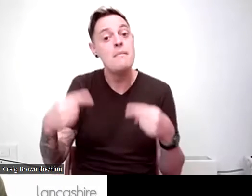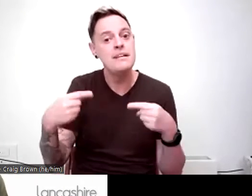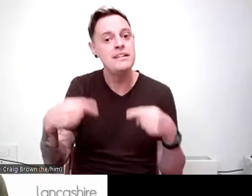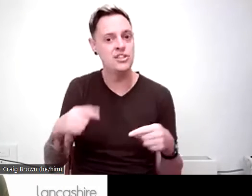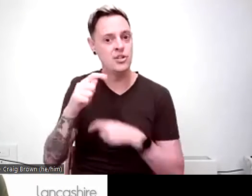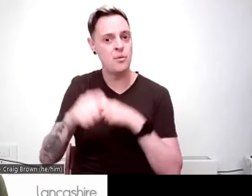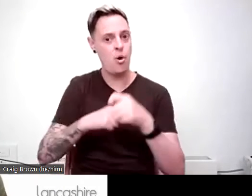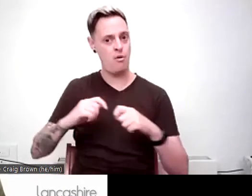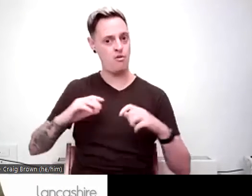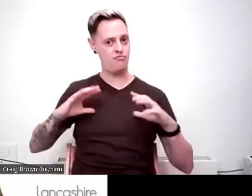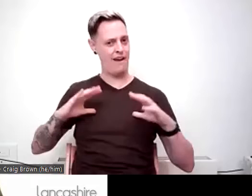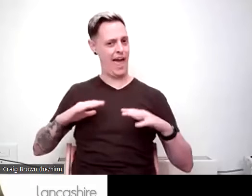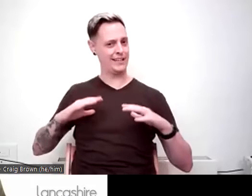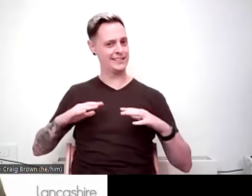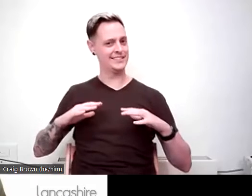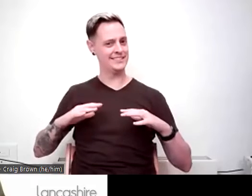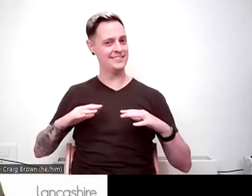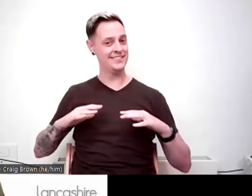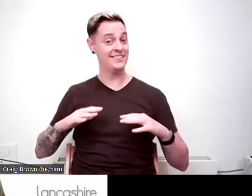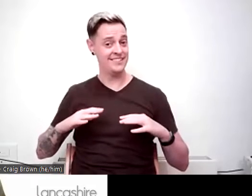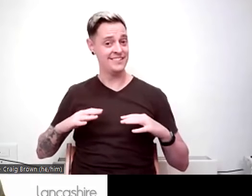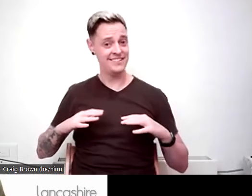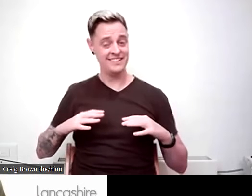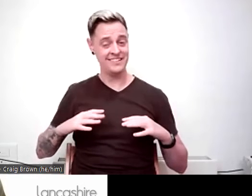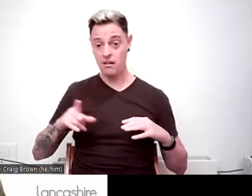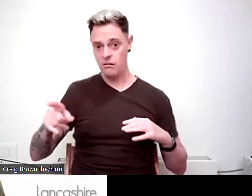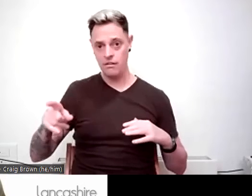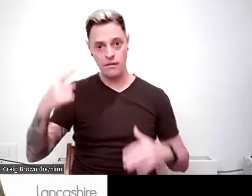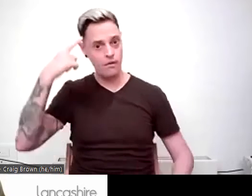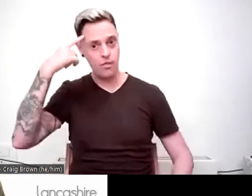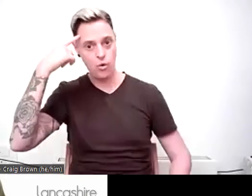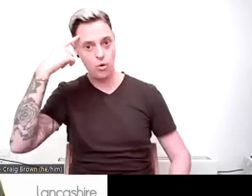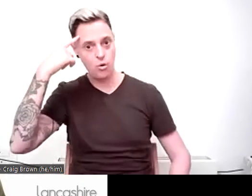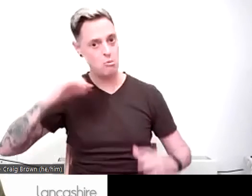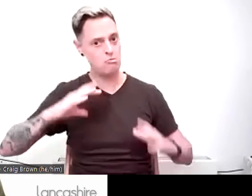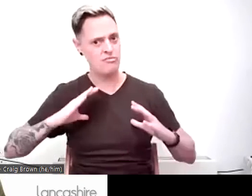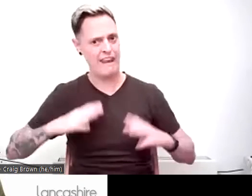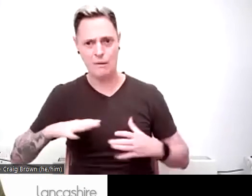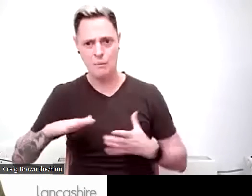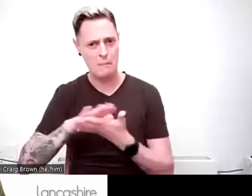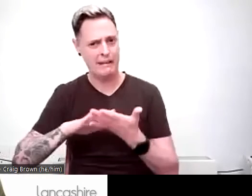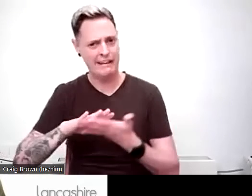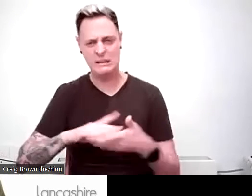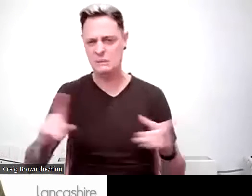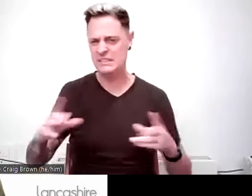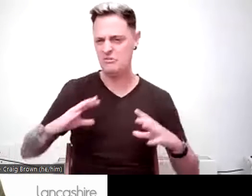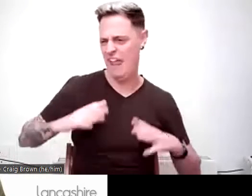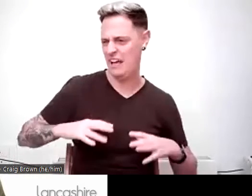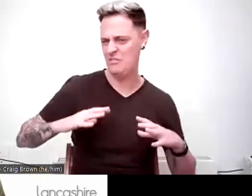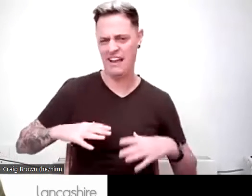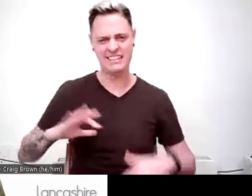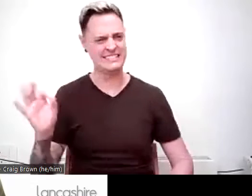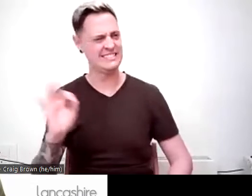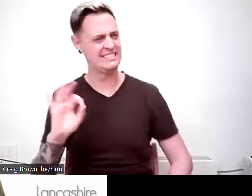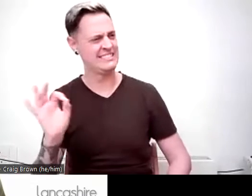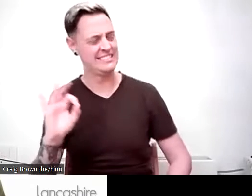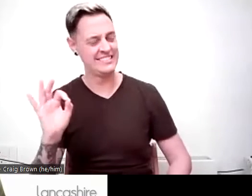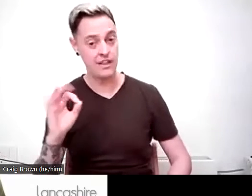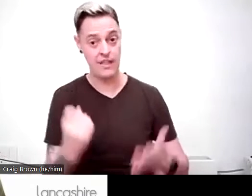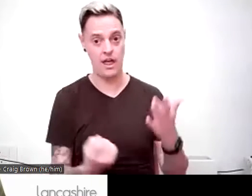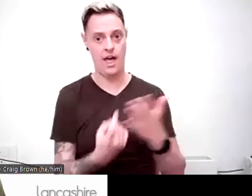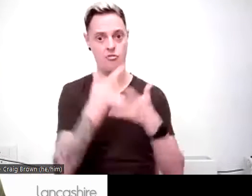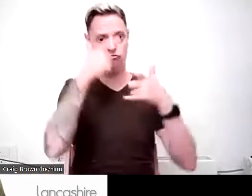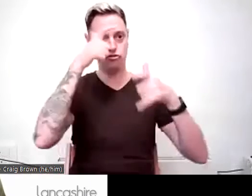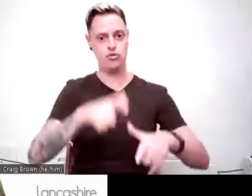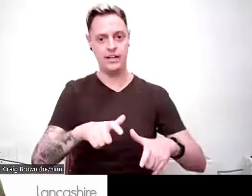relax. And they said that they felt that they'd never actually relaxed before. Like that they up until that point they didn't they